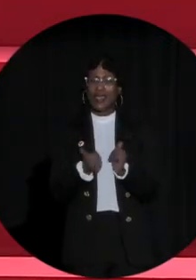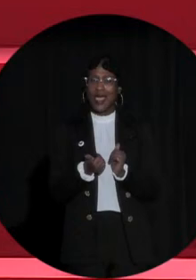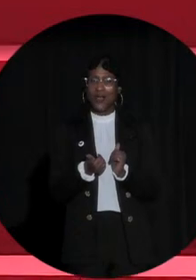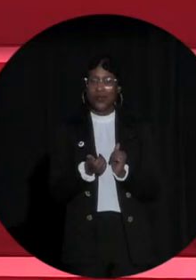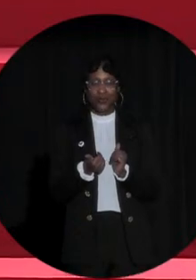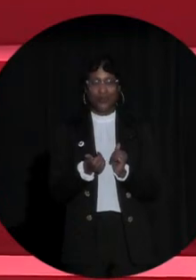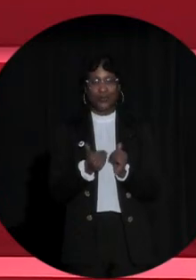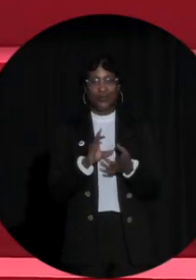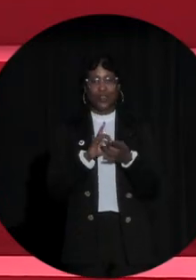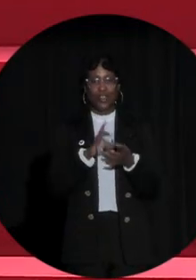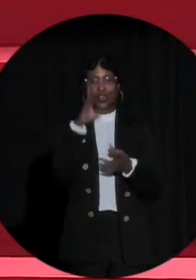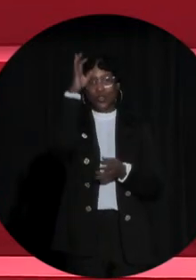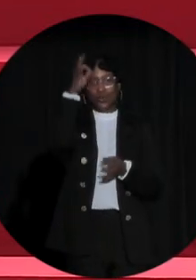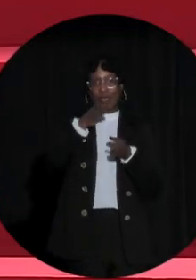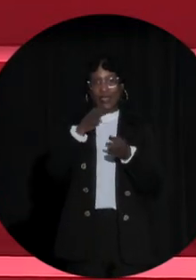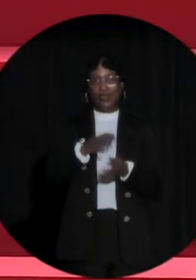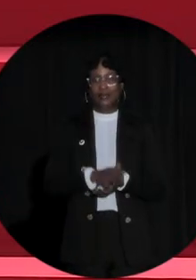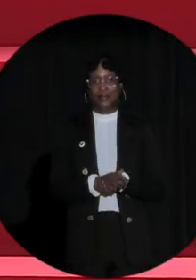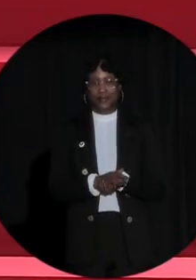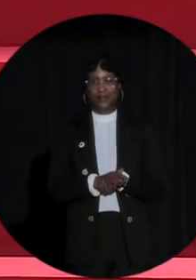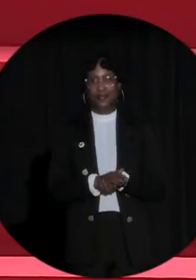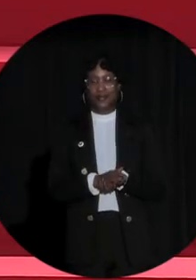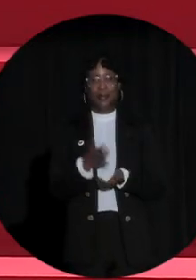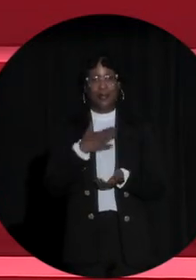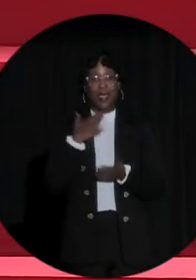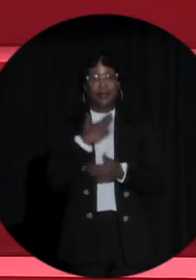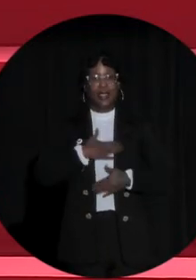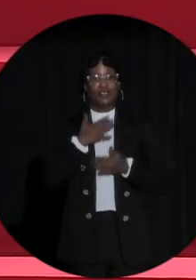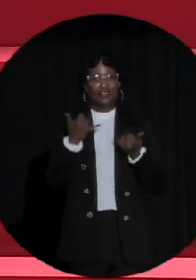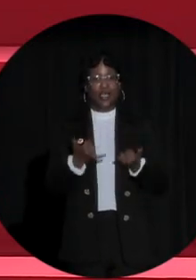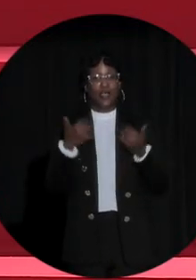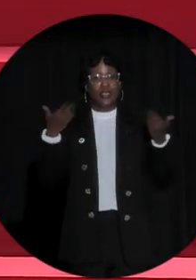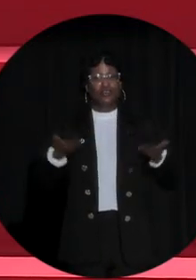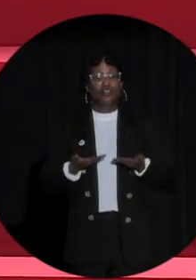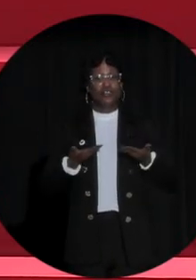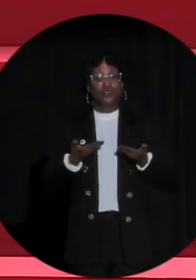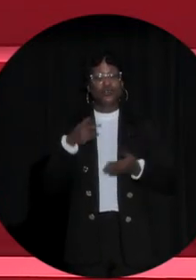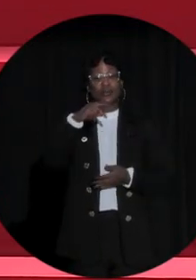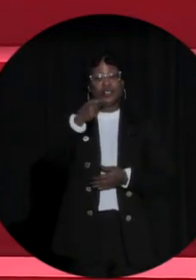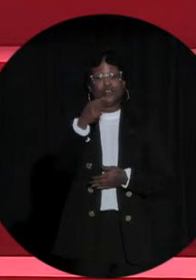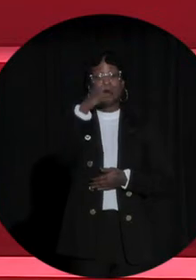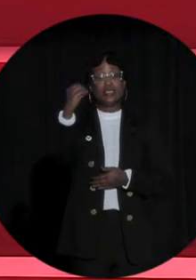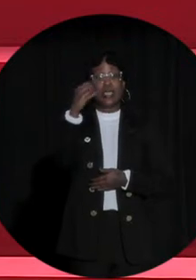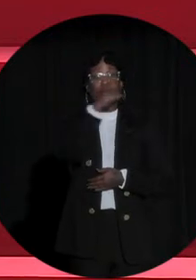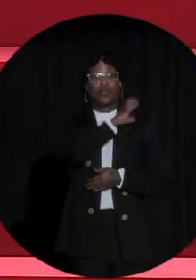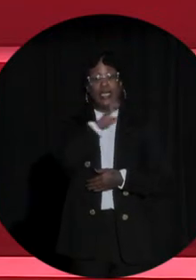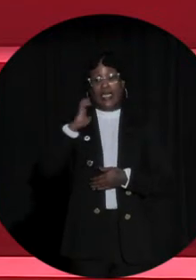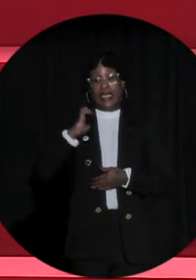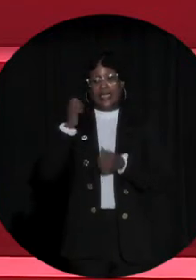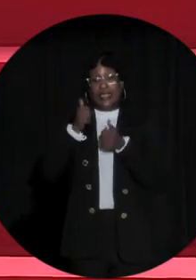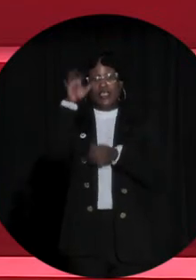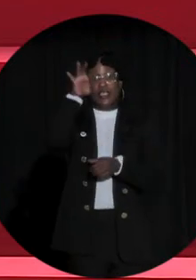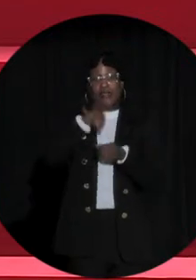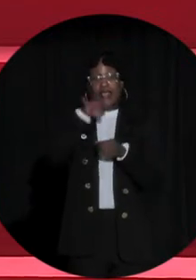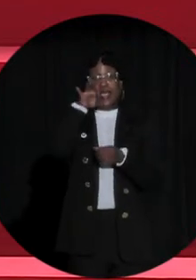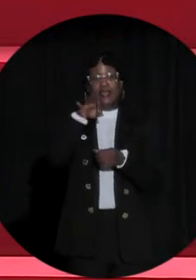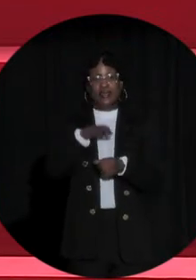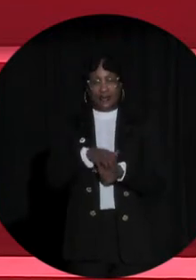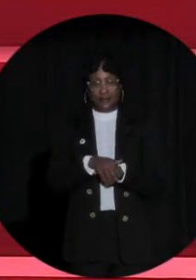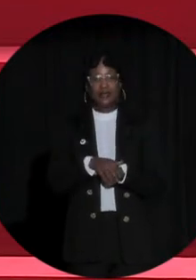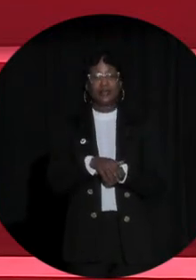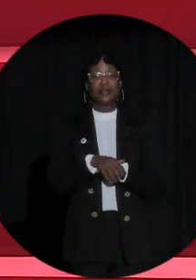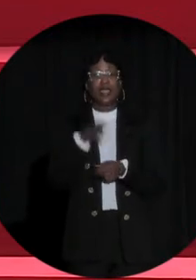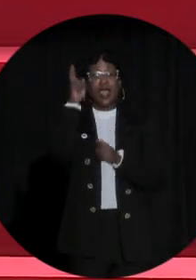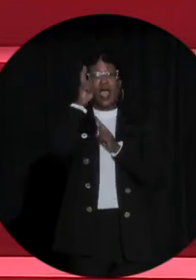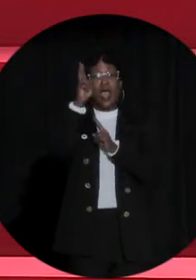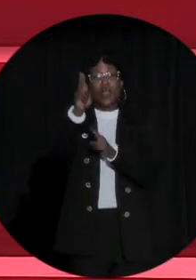So it's my pleasure now to introduce the Prince George's County Executive-Elect, the